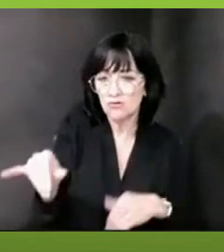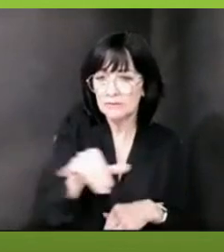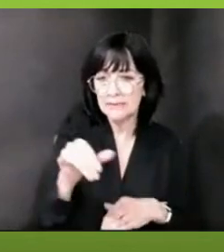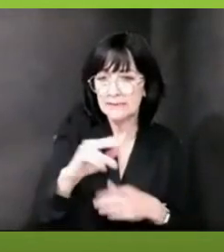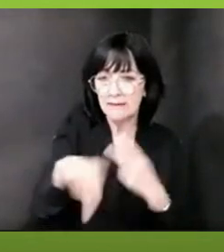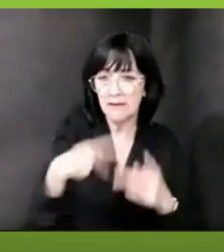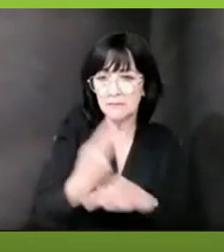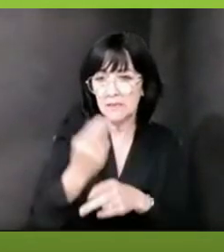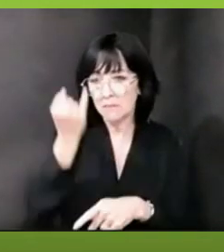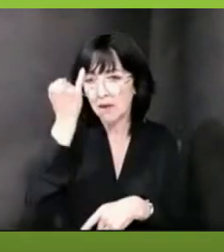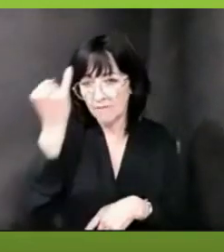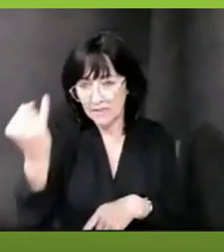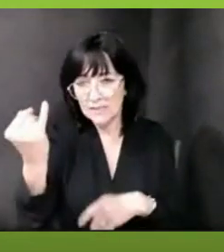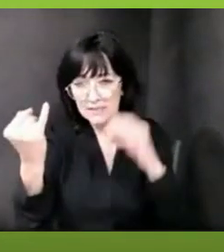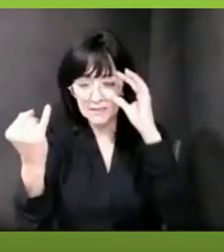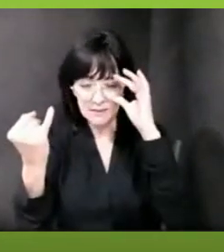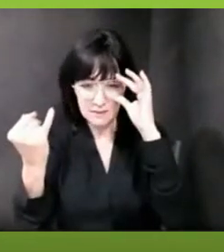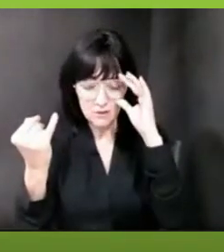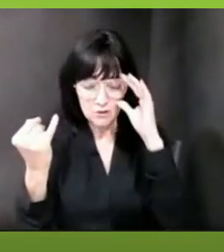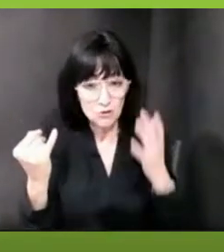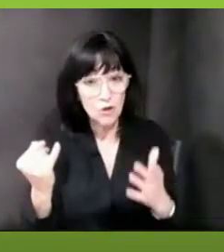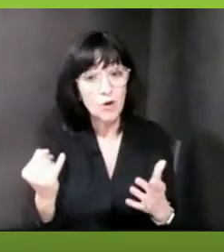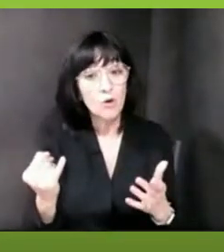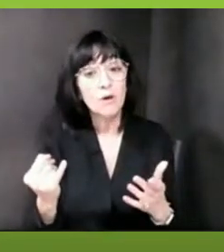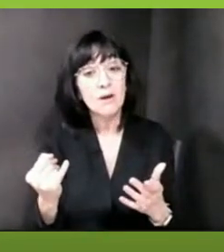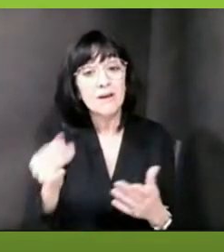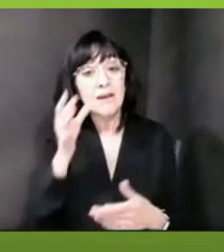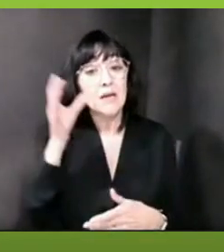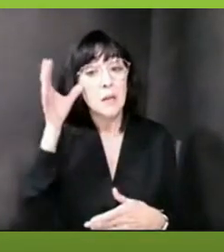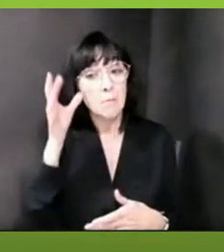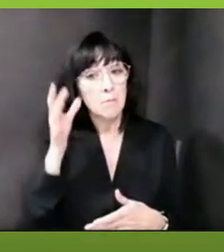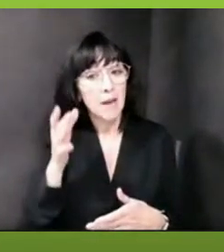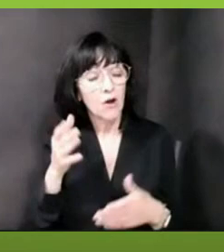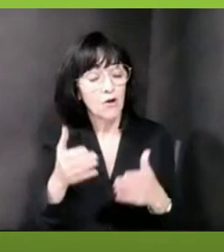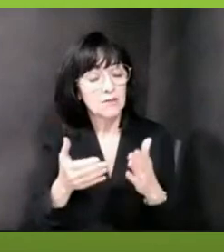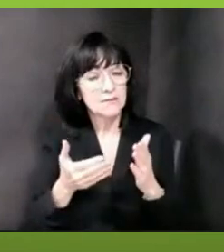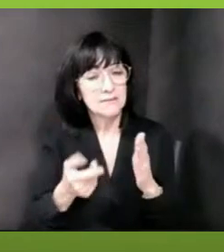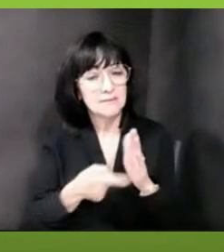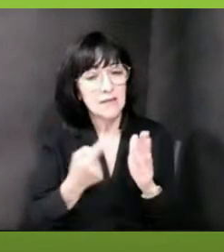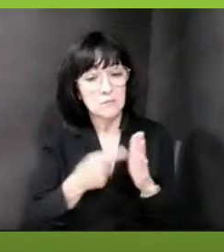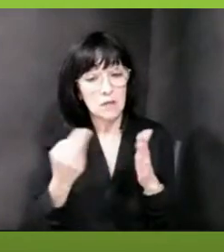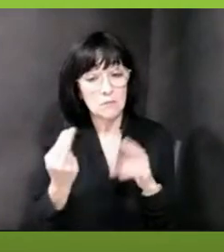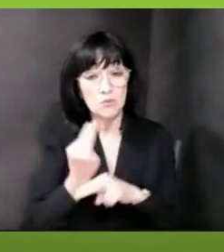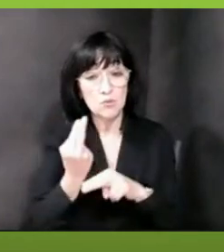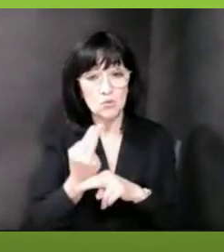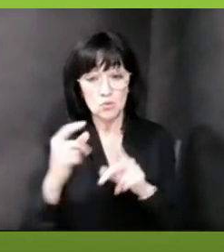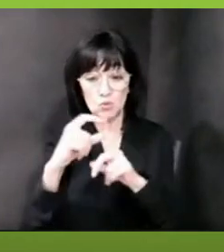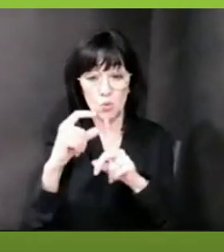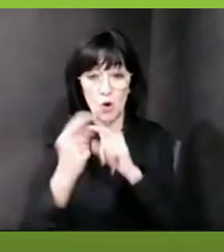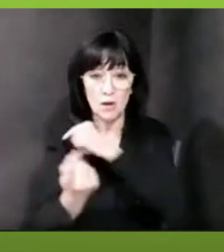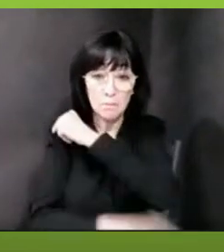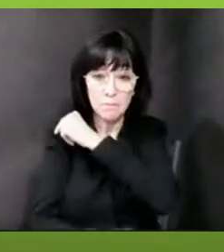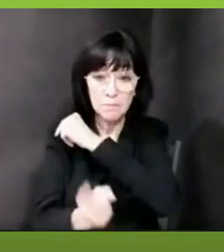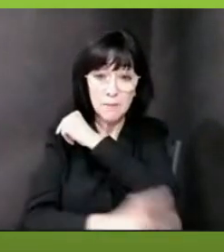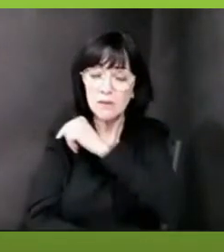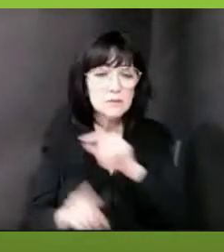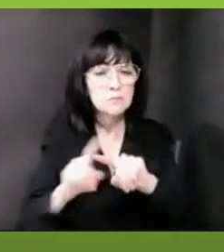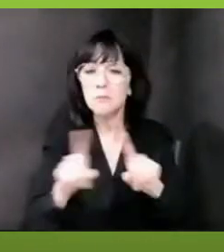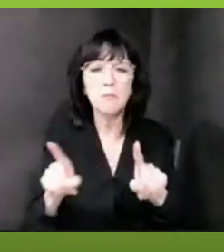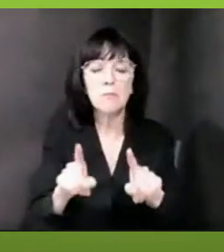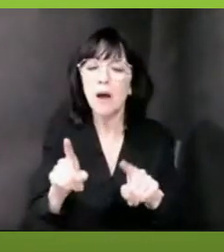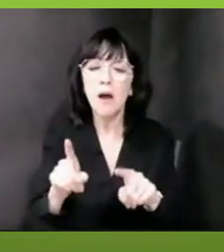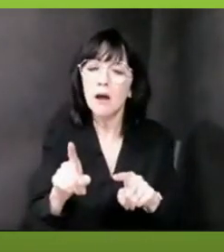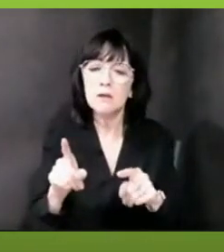Opposite from punishment. A lot of parents always use that word punishment. And those are teaching moments as well to talk about discipline. And then